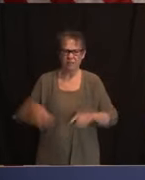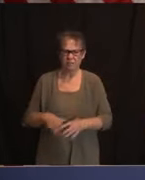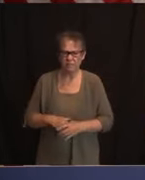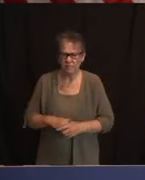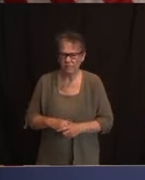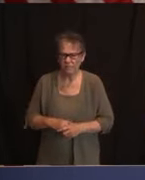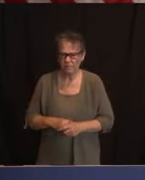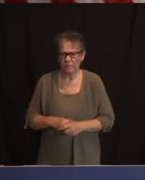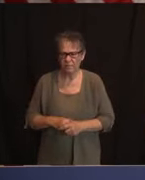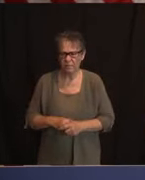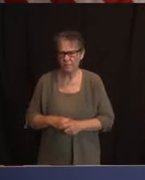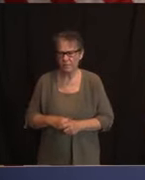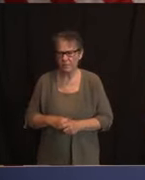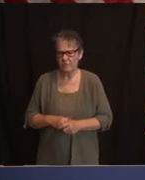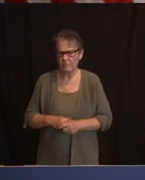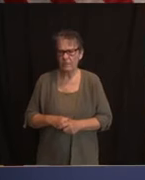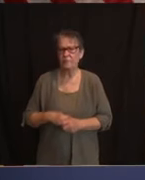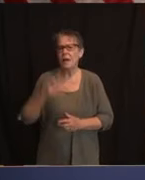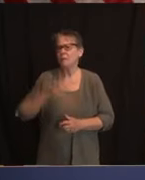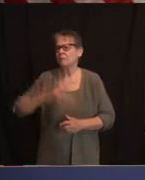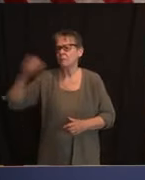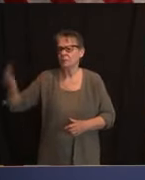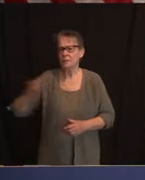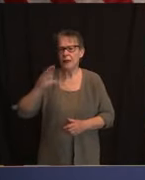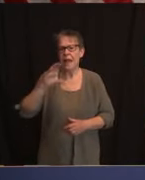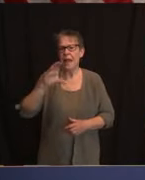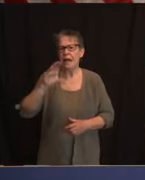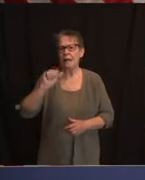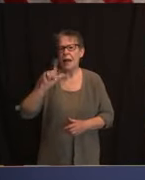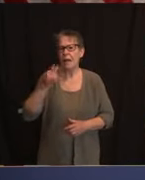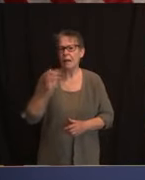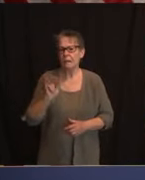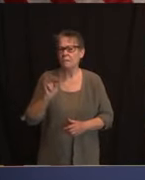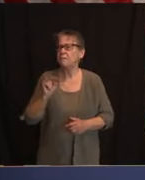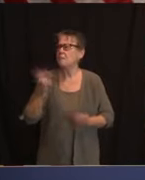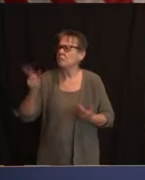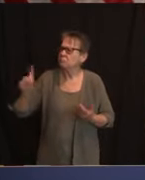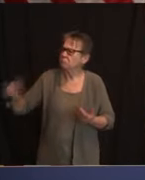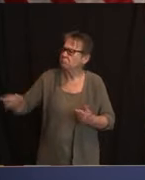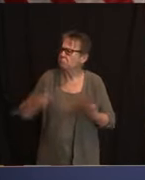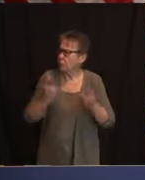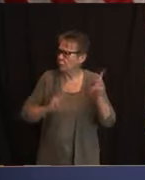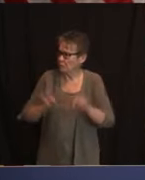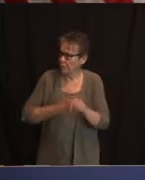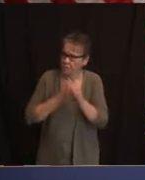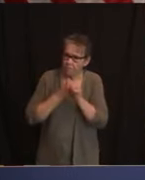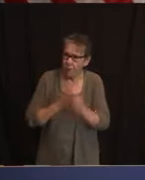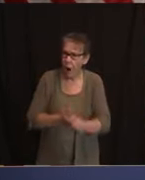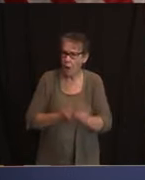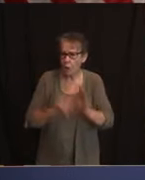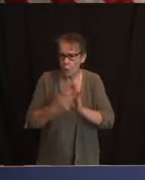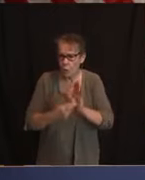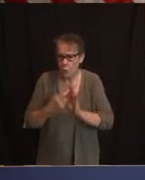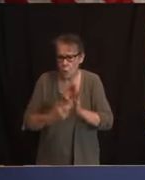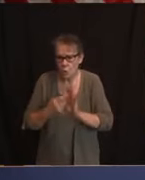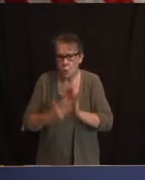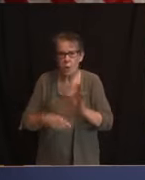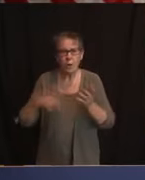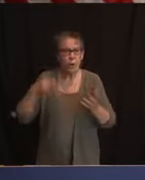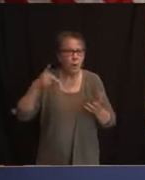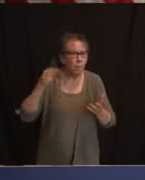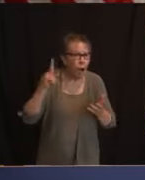any compliance. We had another weekend. Would love to get your sense of how things looked in the parks, and any